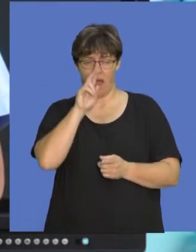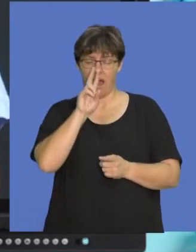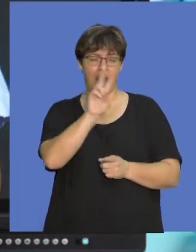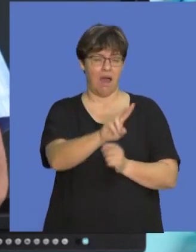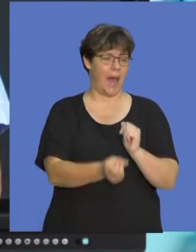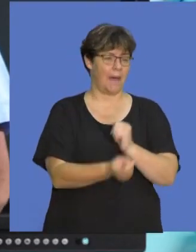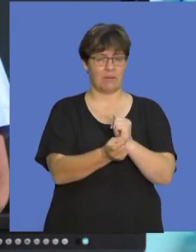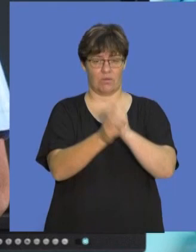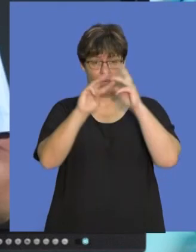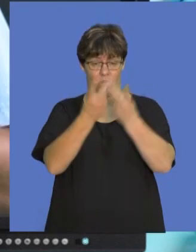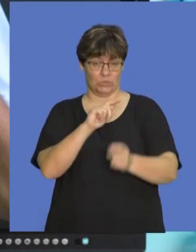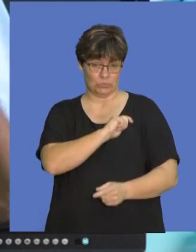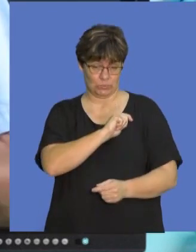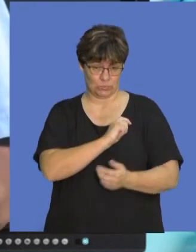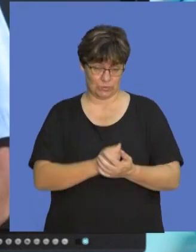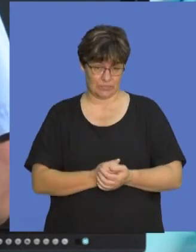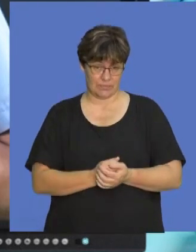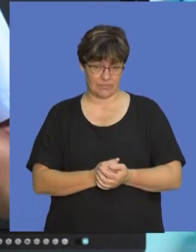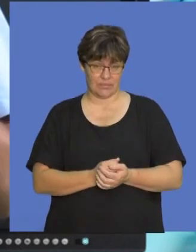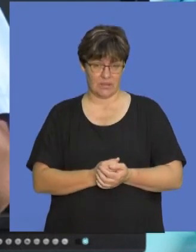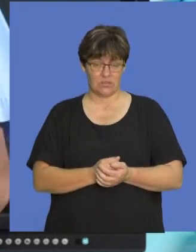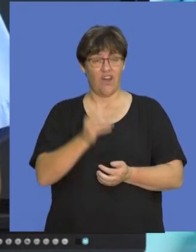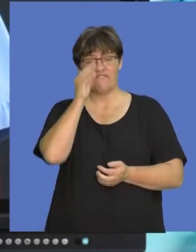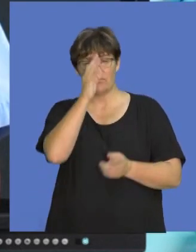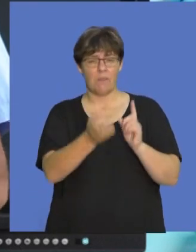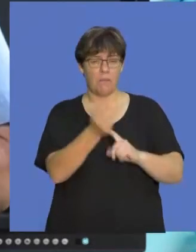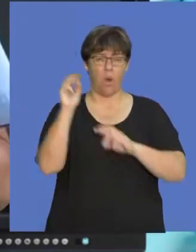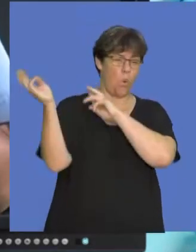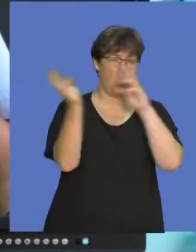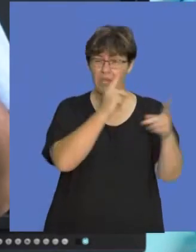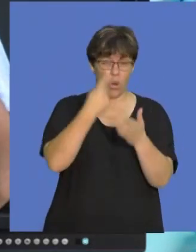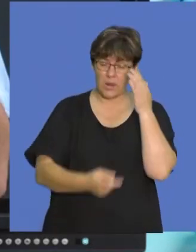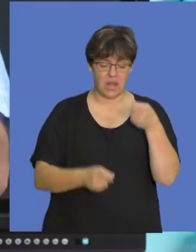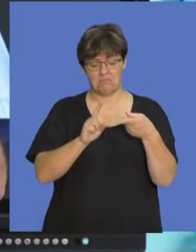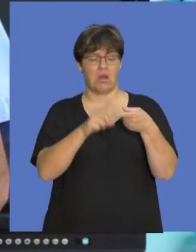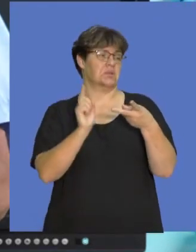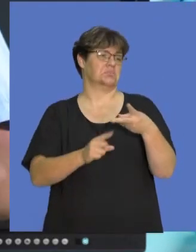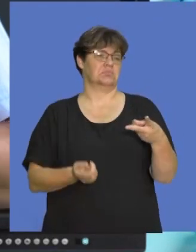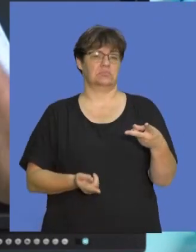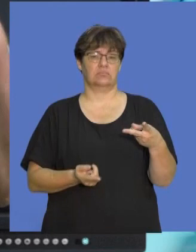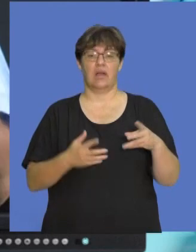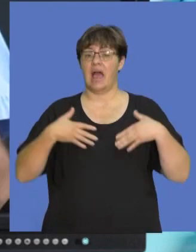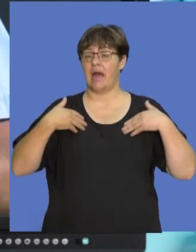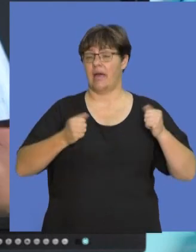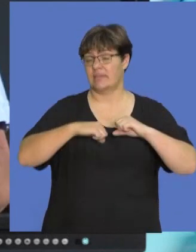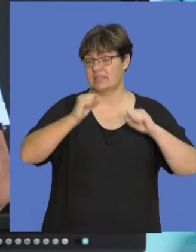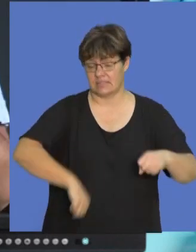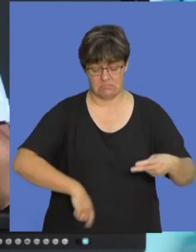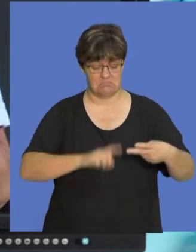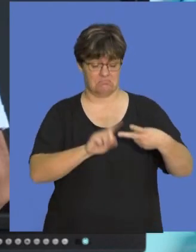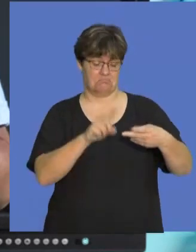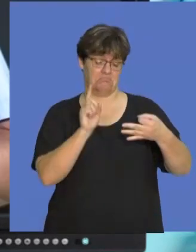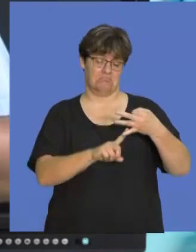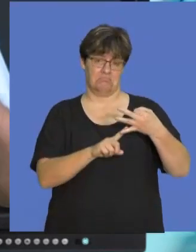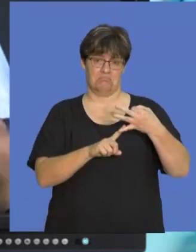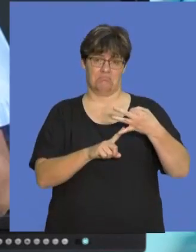us in the real world. And so we can make predictions, not just about the weather, but we can make predictions about the health systems, we can make